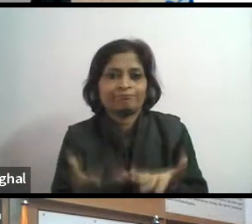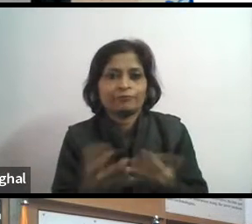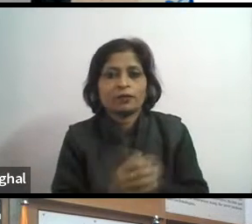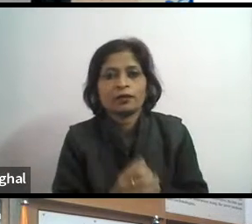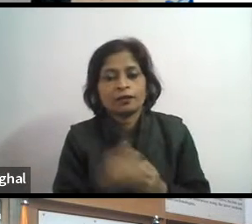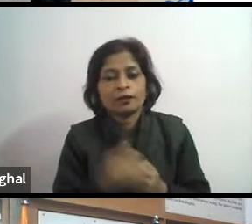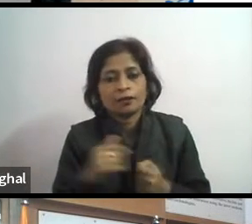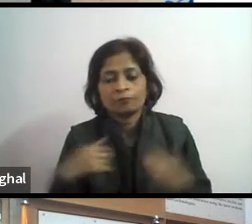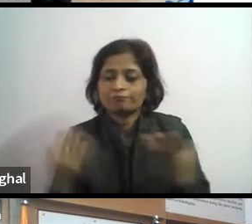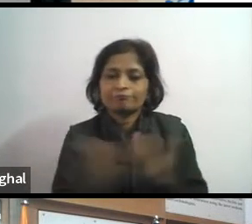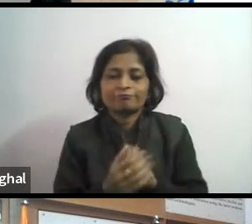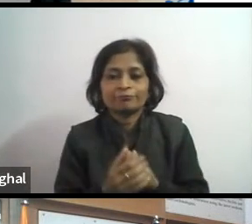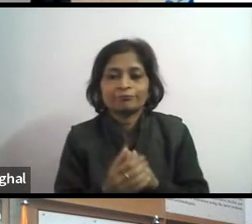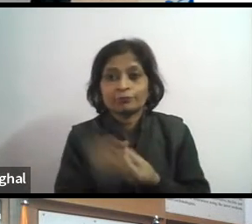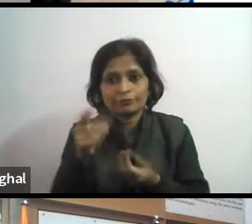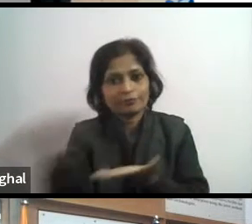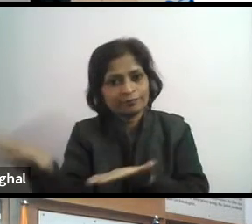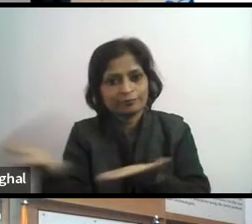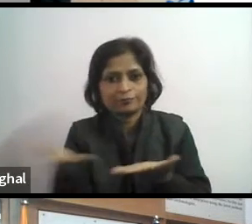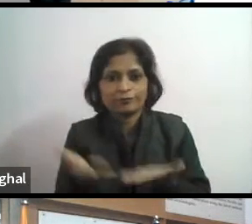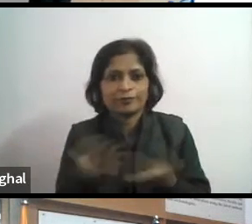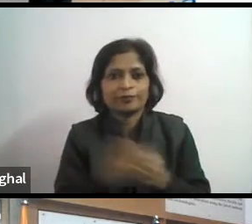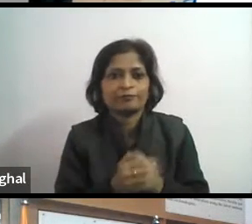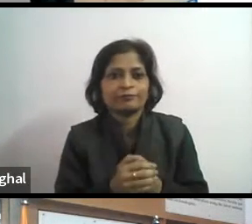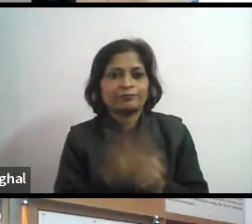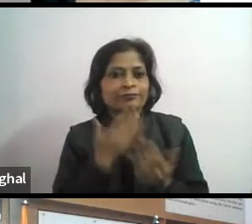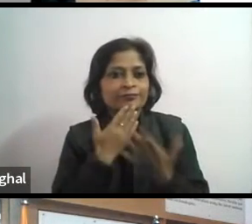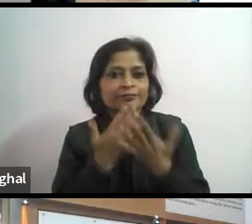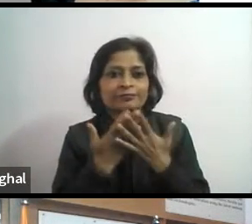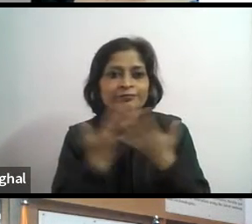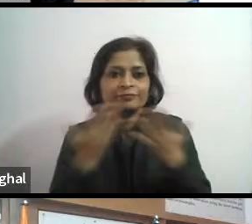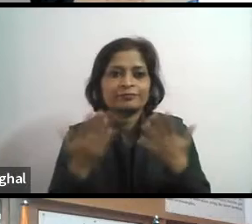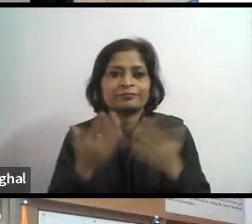you to this international conference. Thank you.